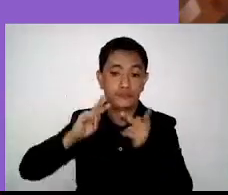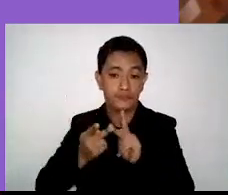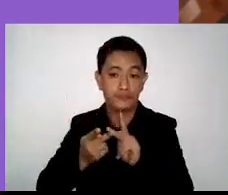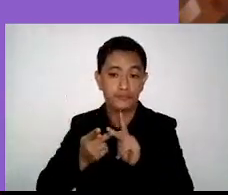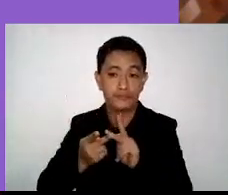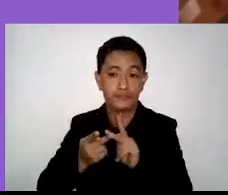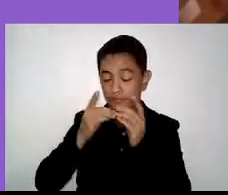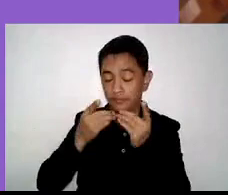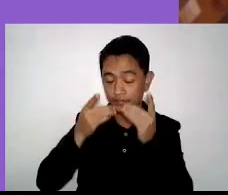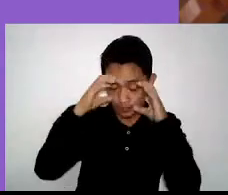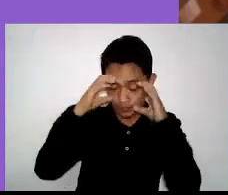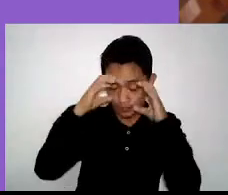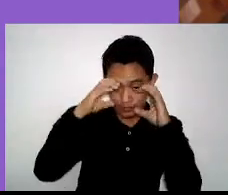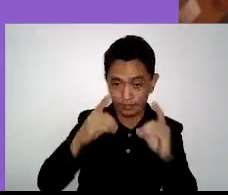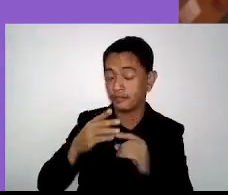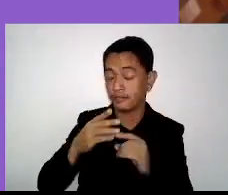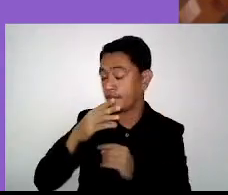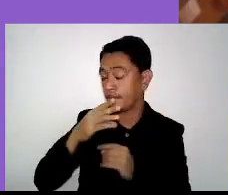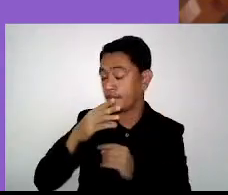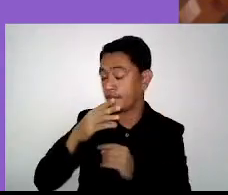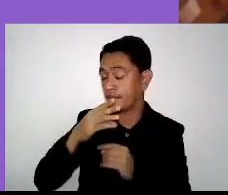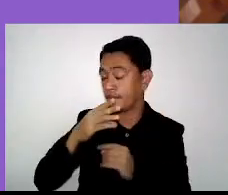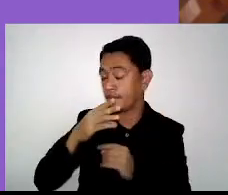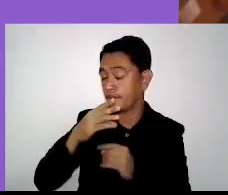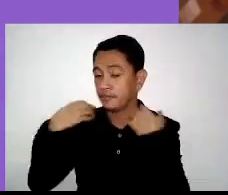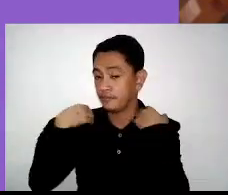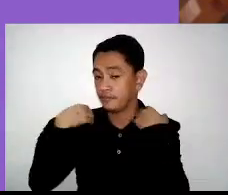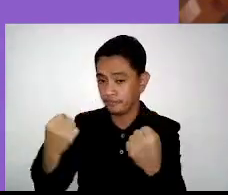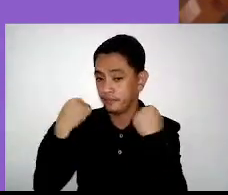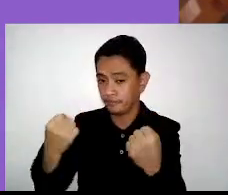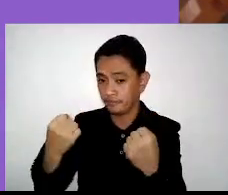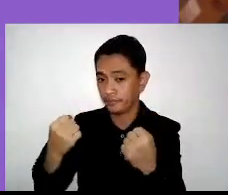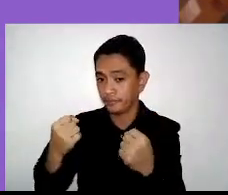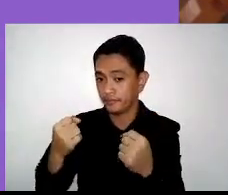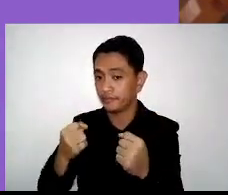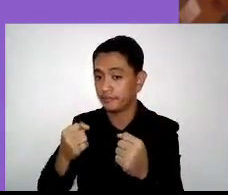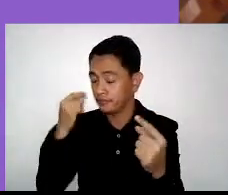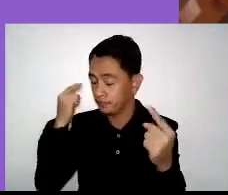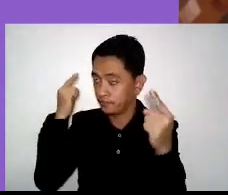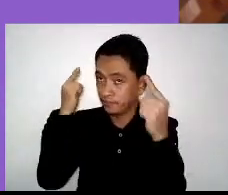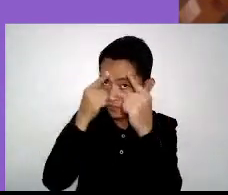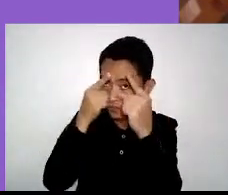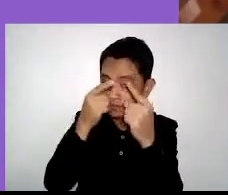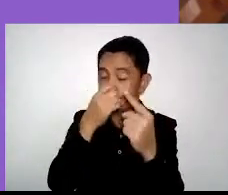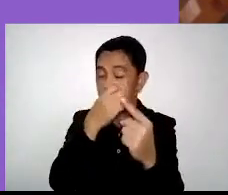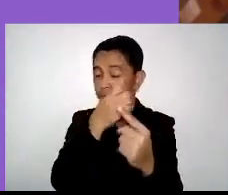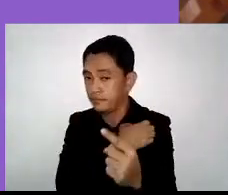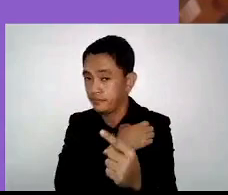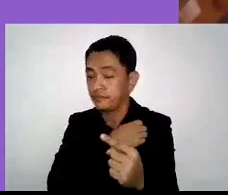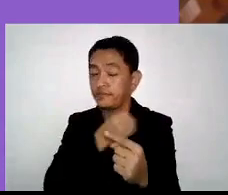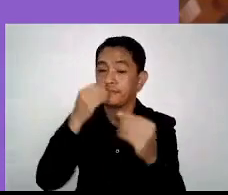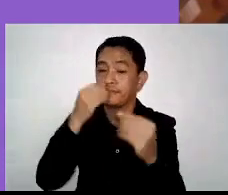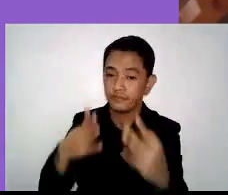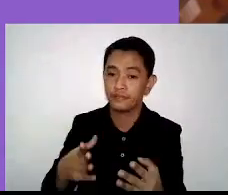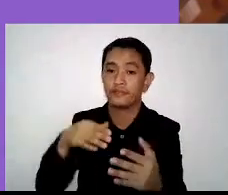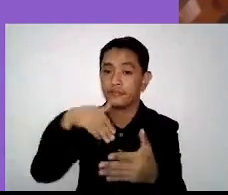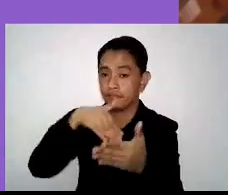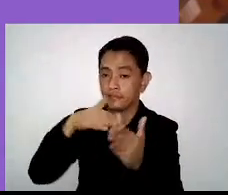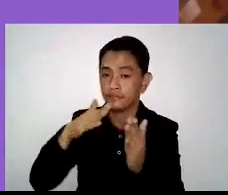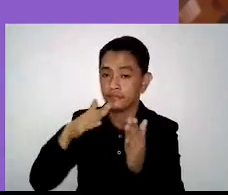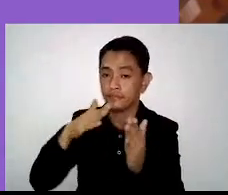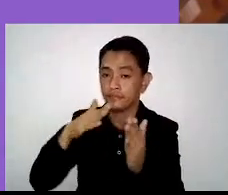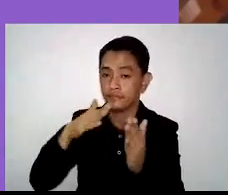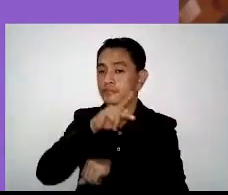possible. We hope that the partnership between Department of Education and Microsoft strengthens as we aim